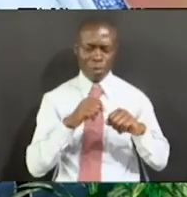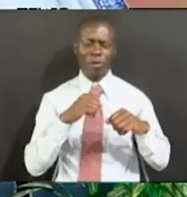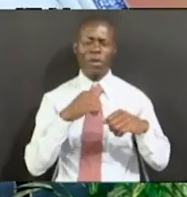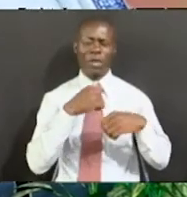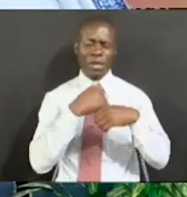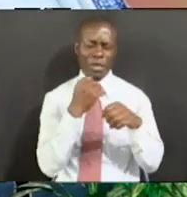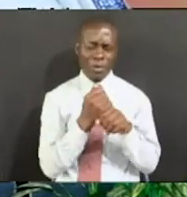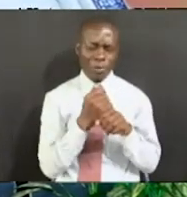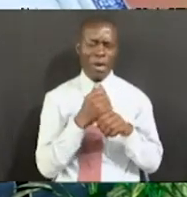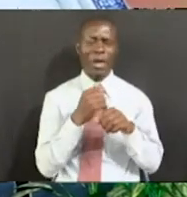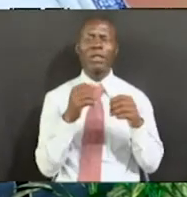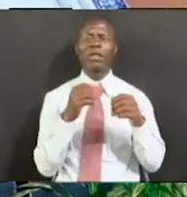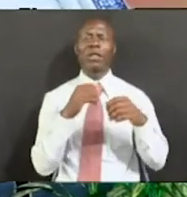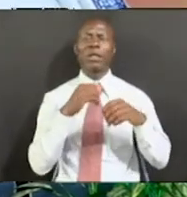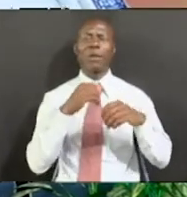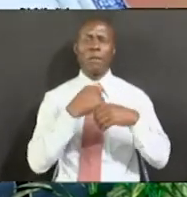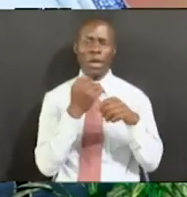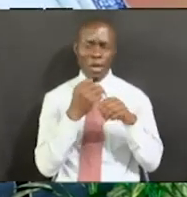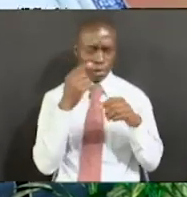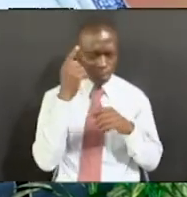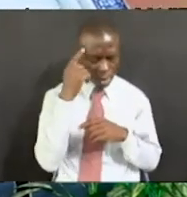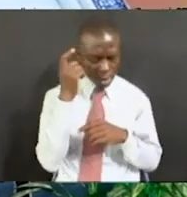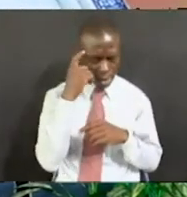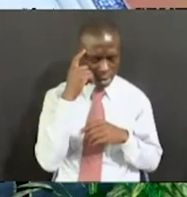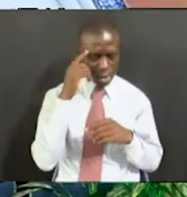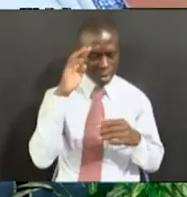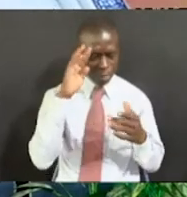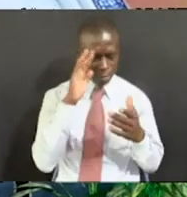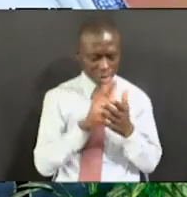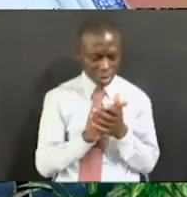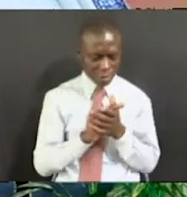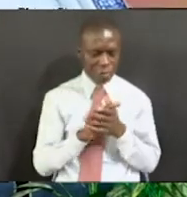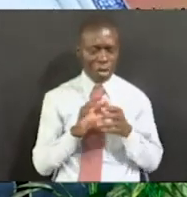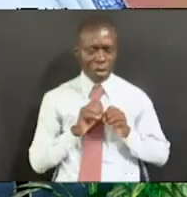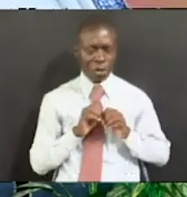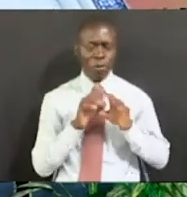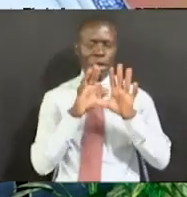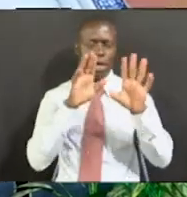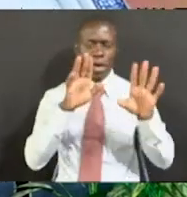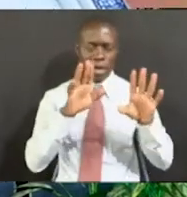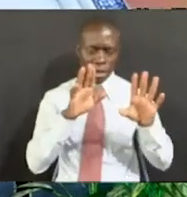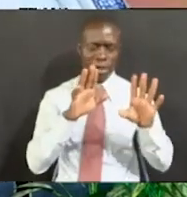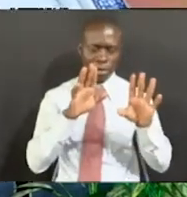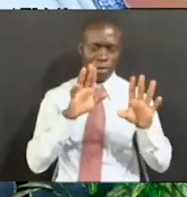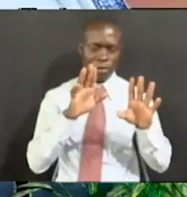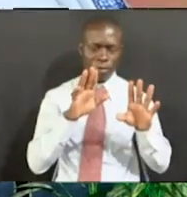the mind, instruct the hearts, and believe and inspire behaviors towards godliness.